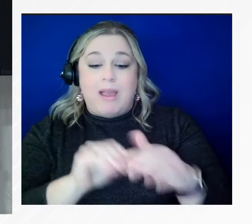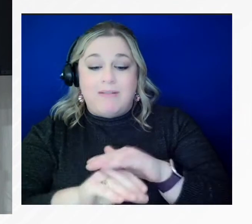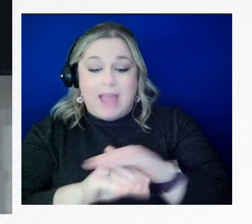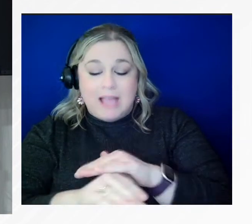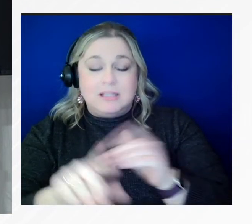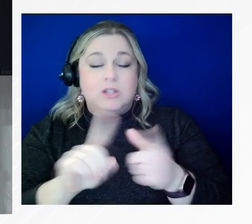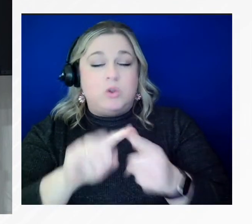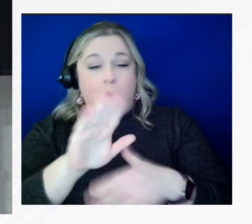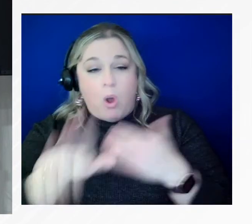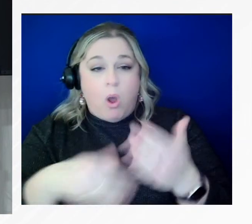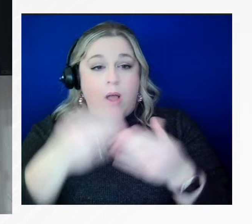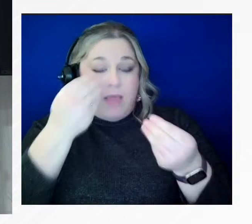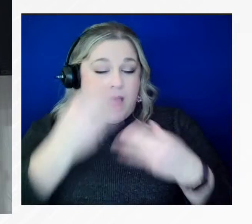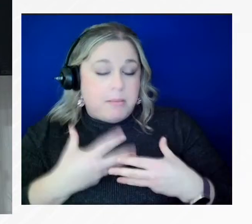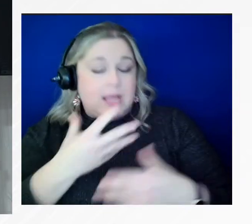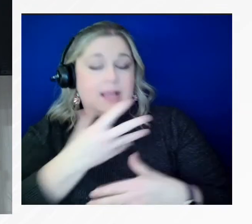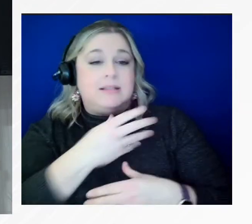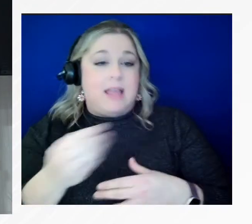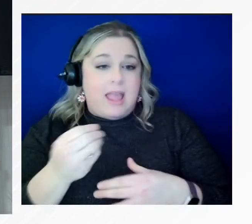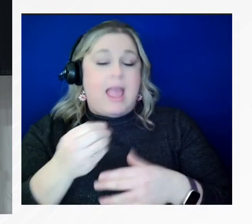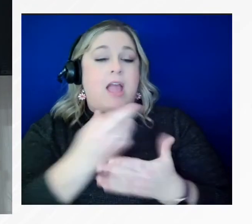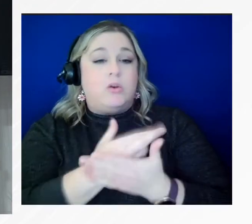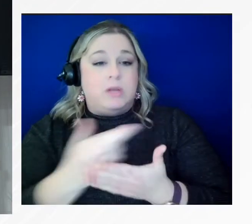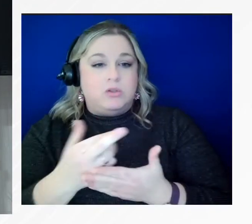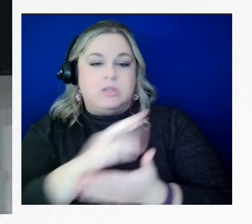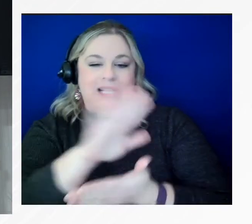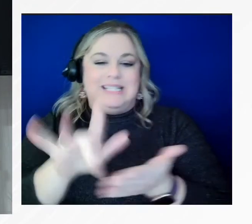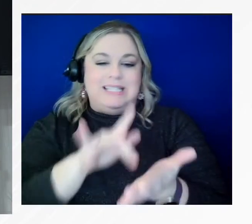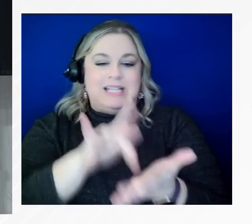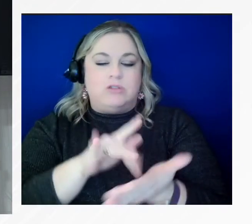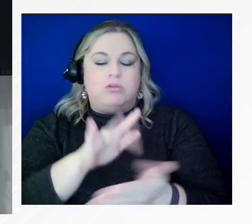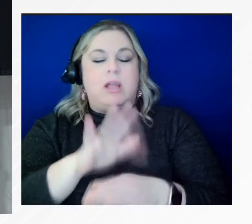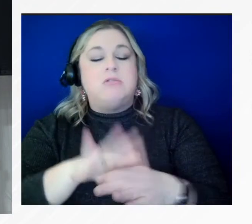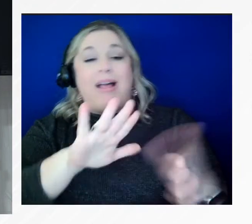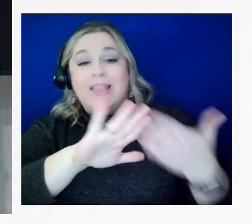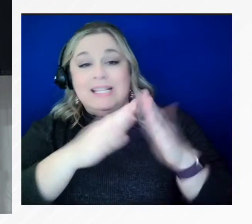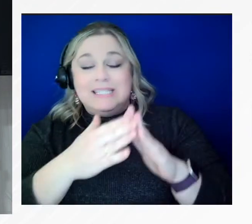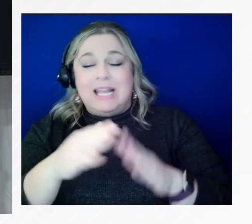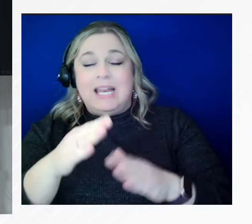resources, information is centralized on the city's website at